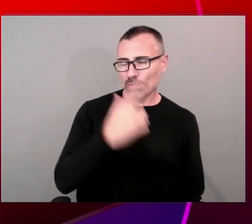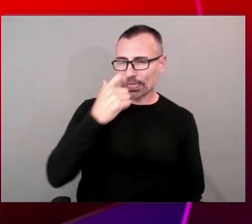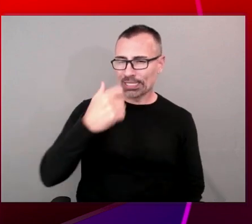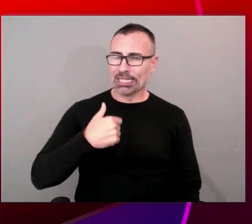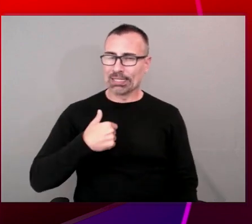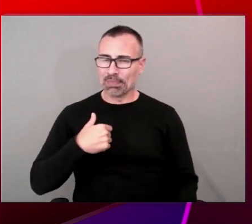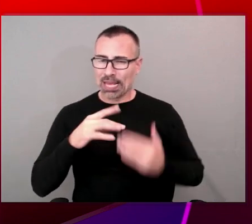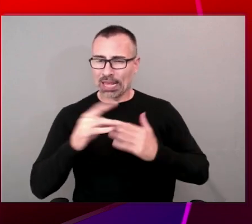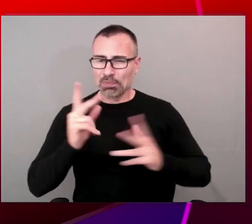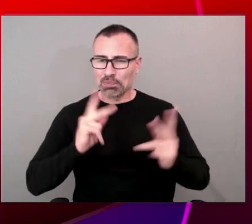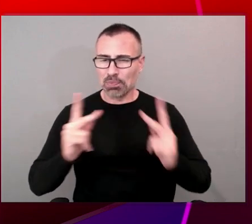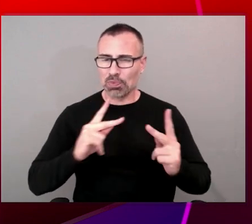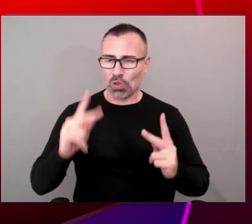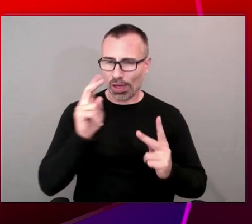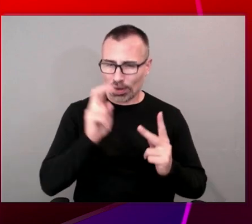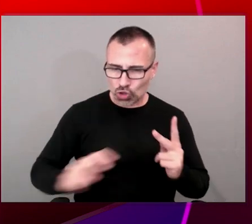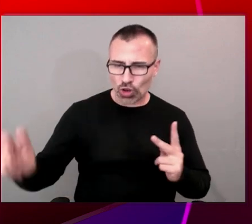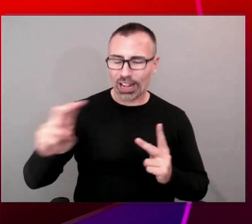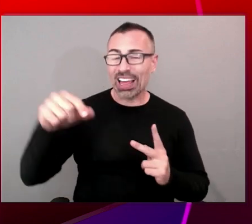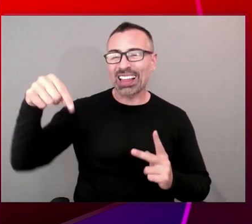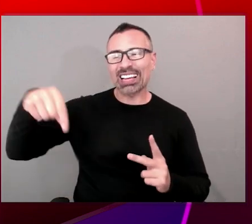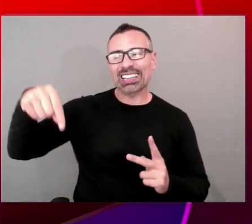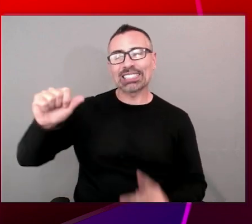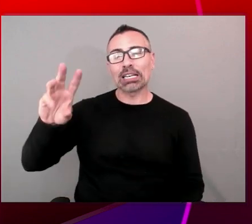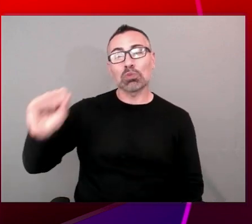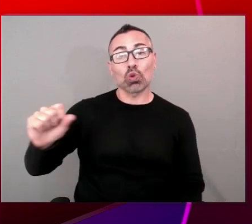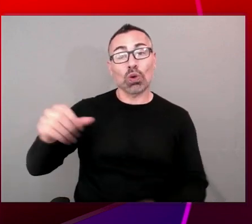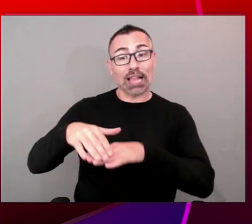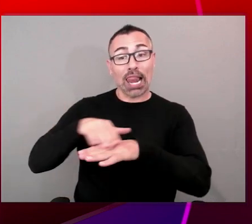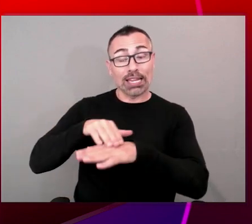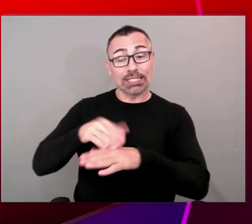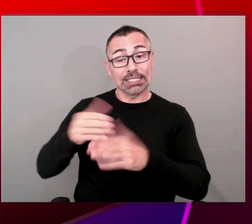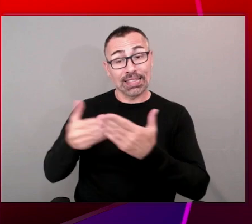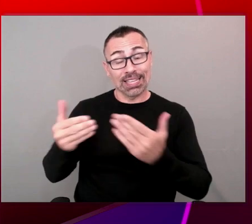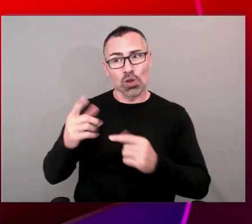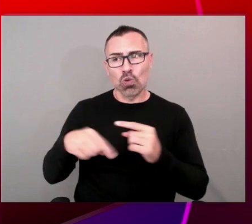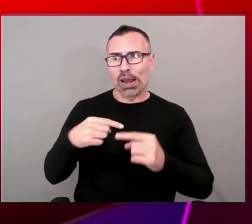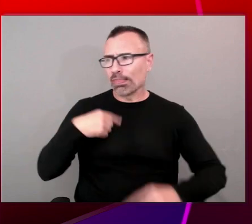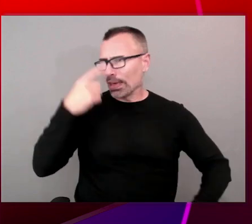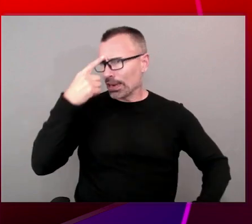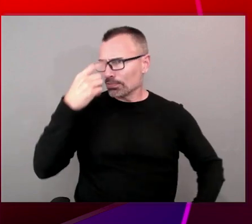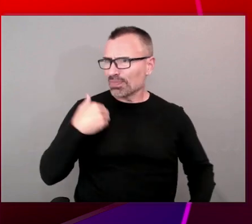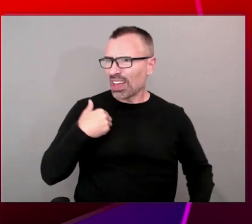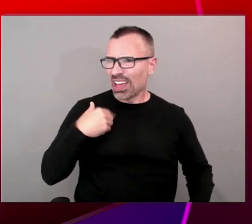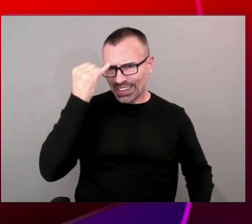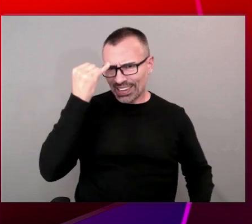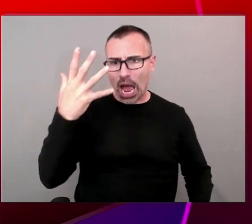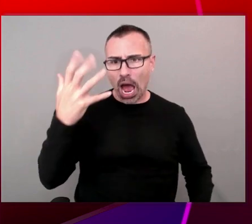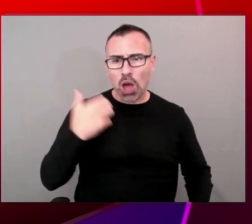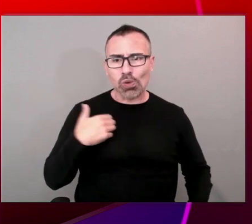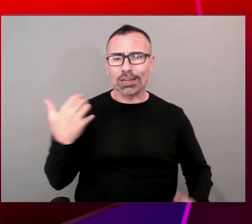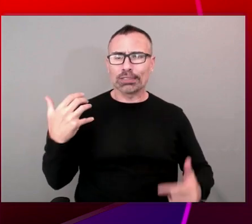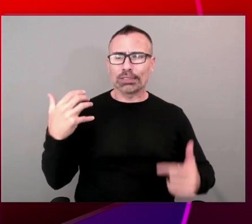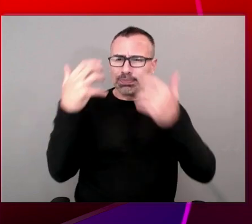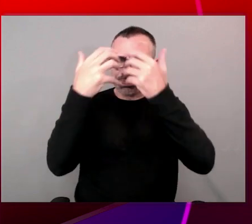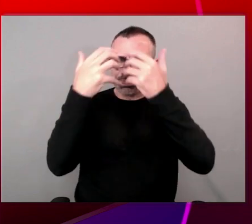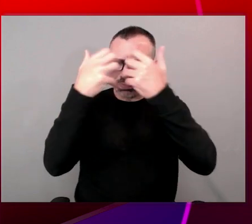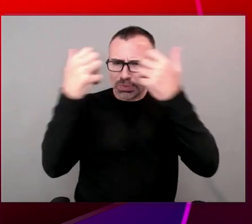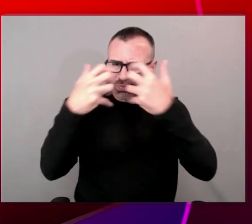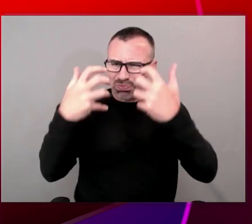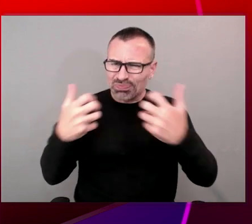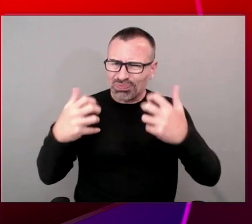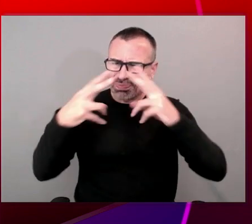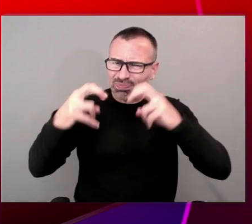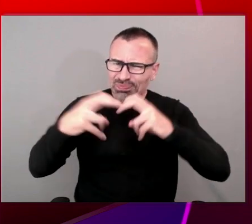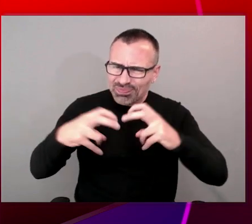AWS latency thing, once I got to I think I have the idea, I wanted to deconstruct it and take it apart and figure